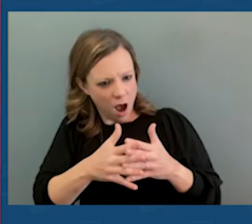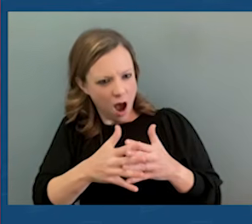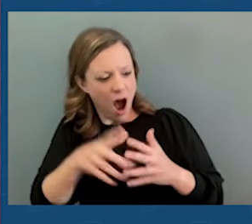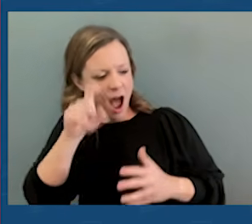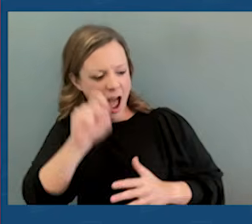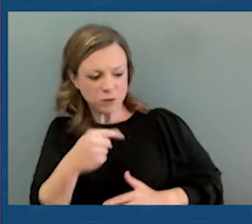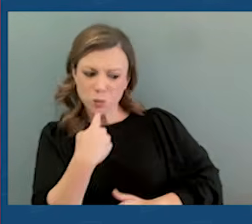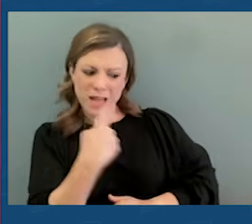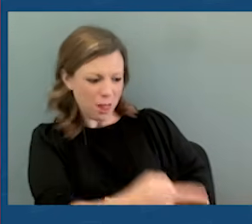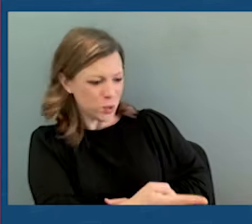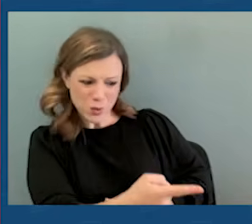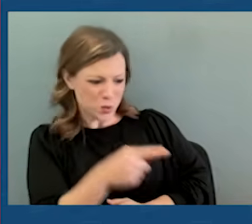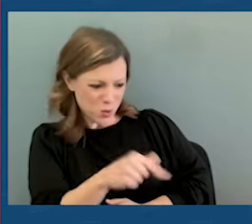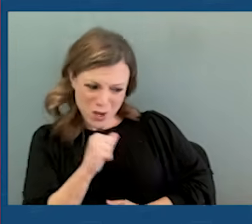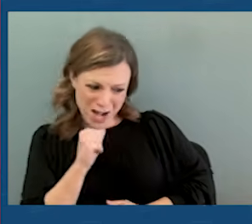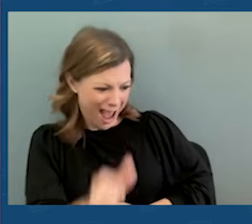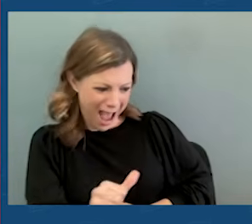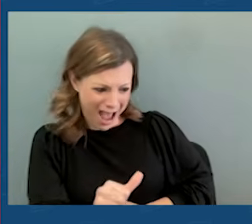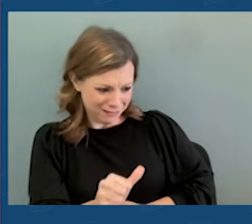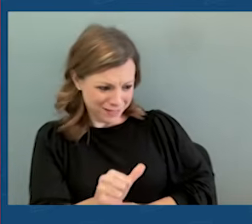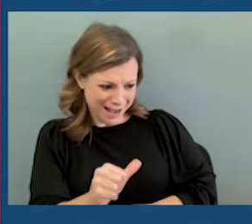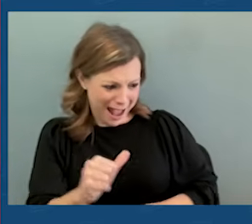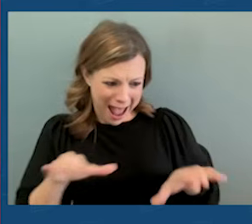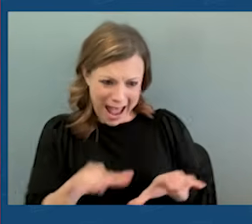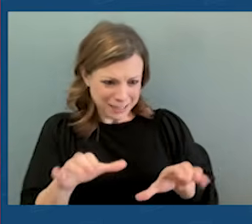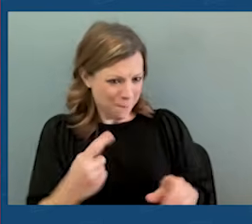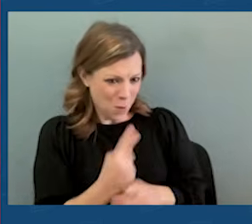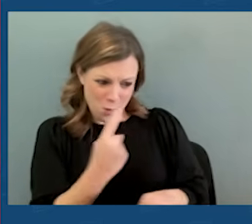it and not excuse its sins.